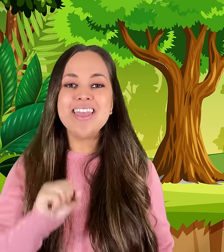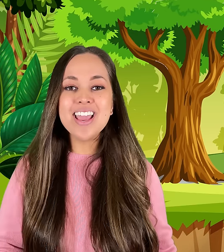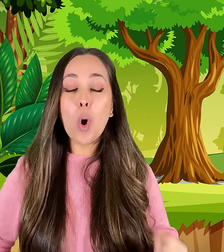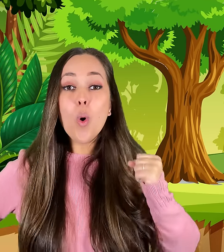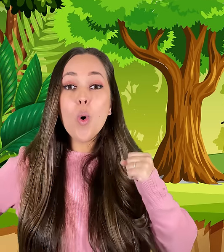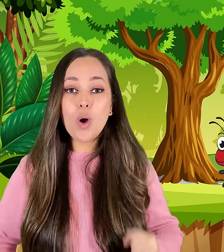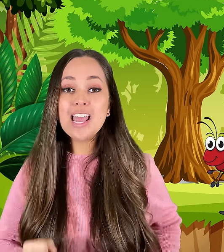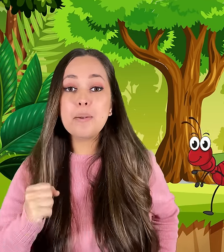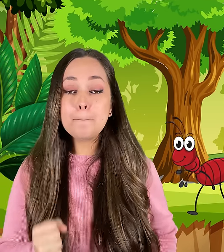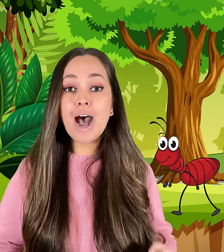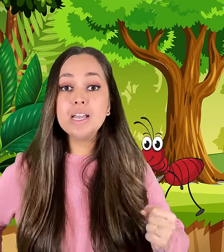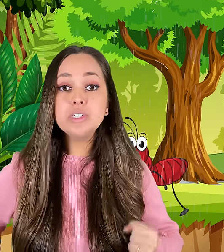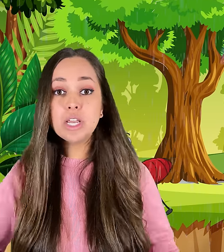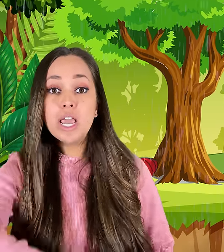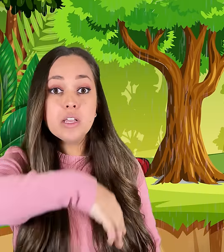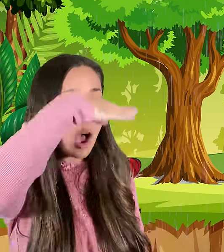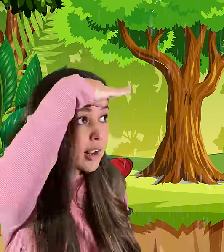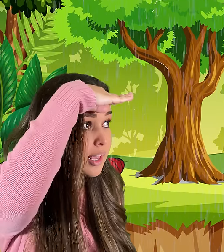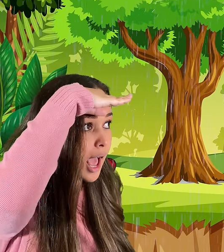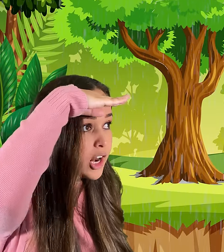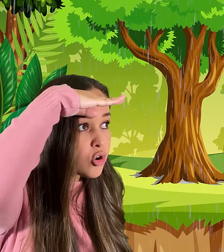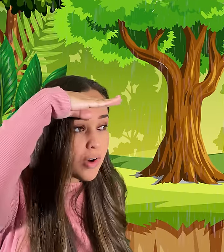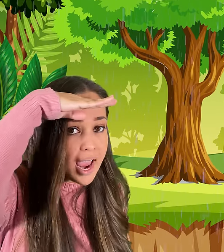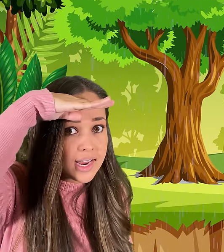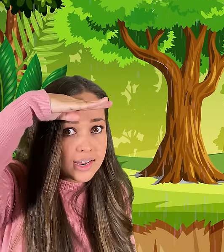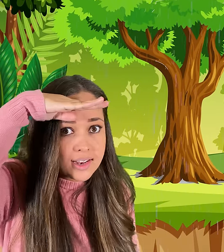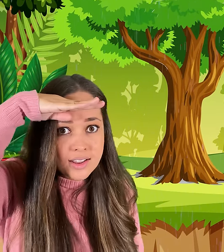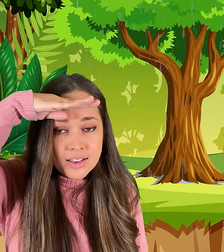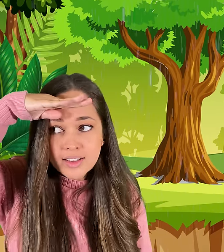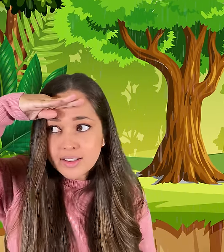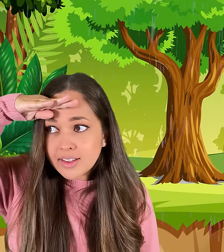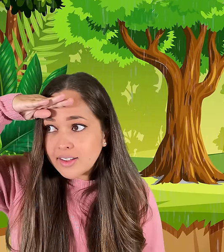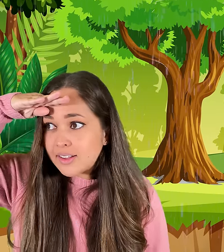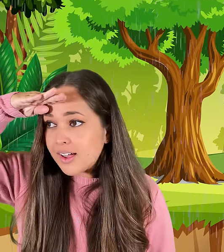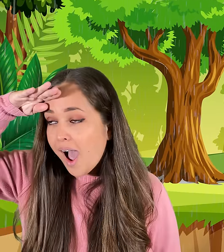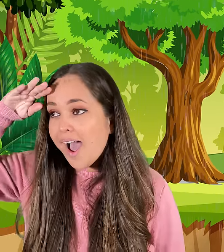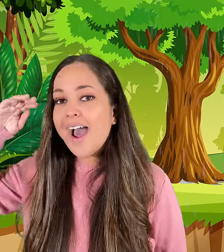roar. And they all went marching, gotta get out of the rain.